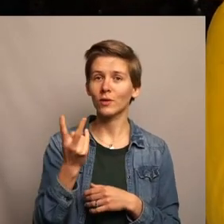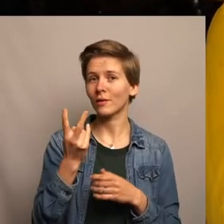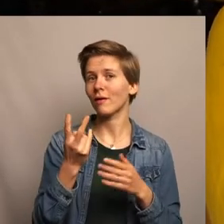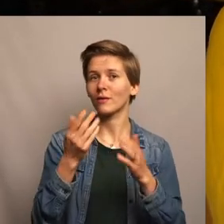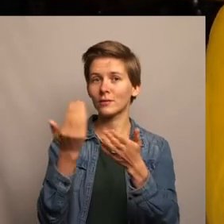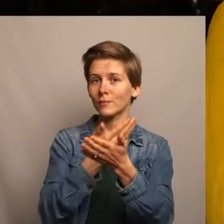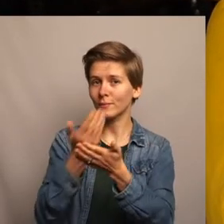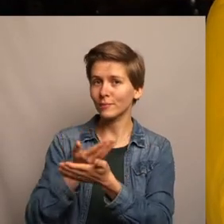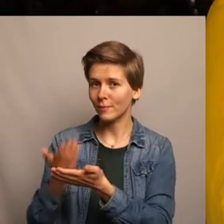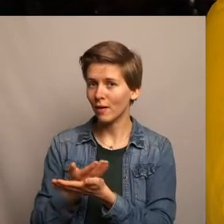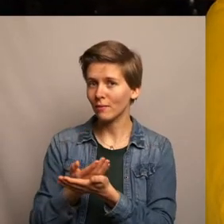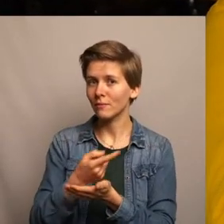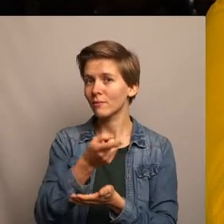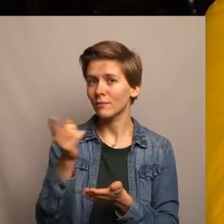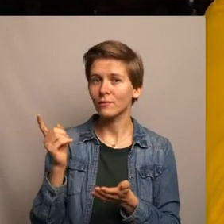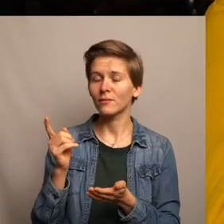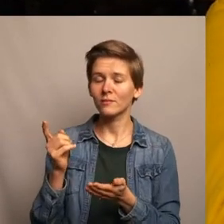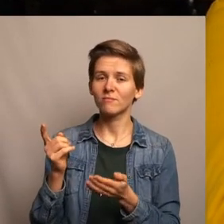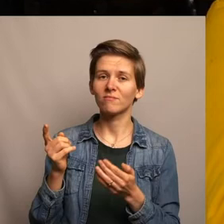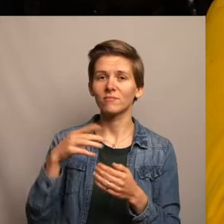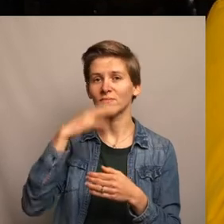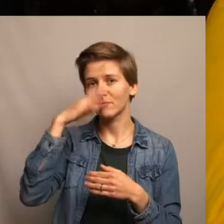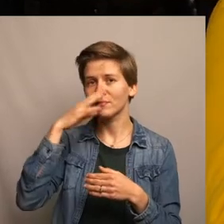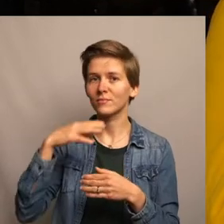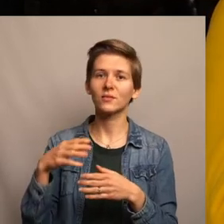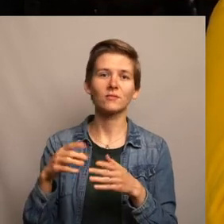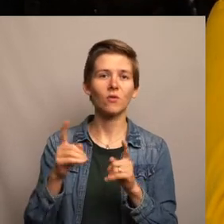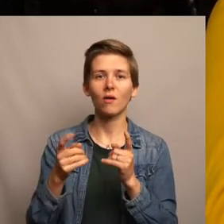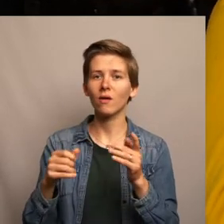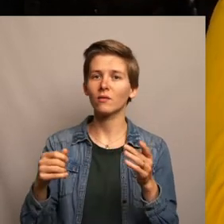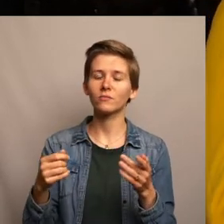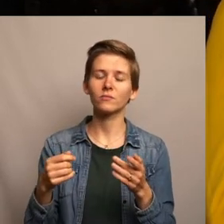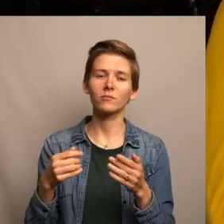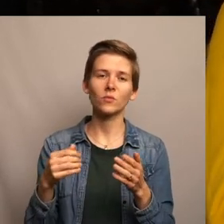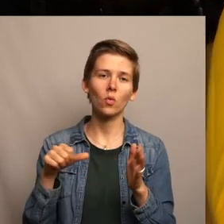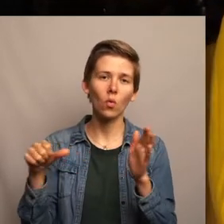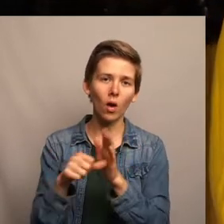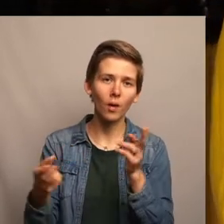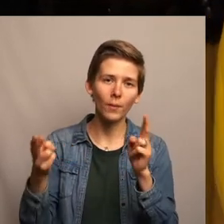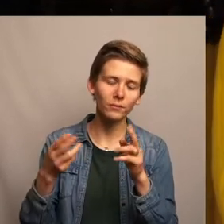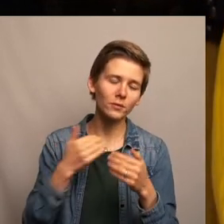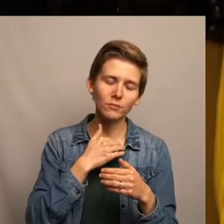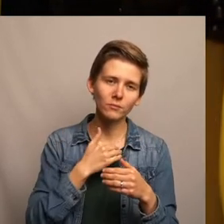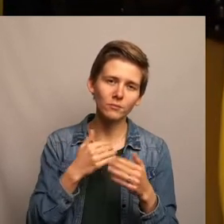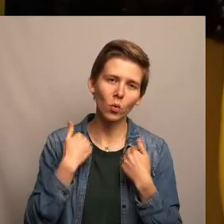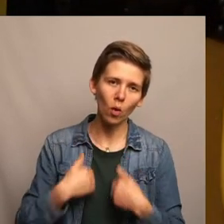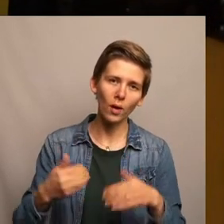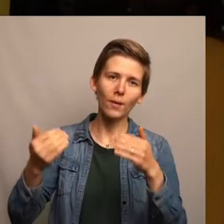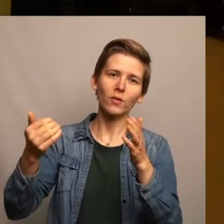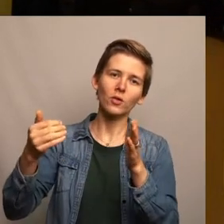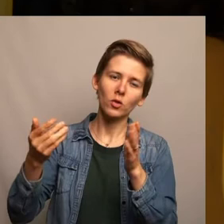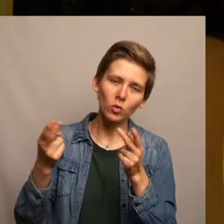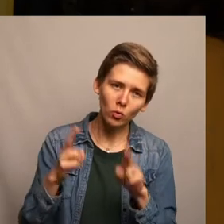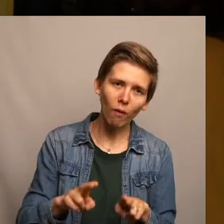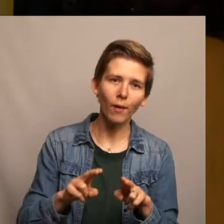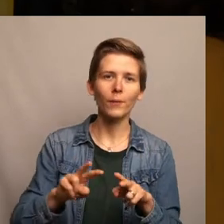still facing, some of them death penalty, some of them prison. So for me, like being placed like that, I was kind of, yeah,